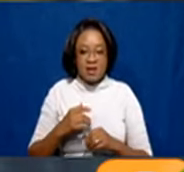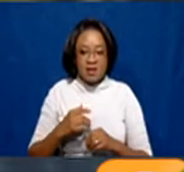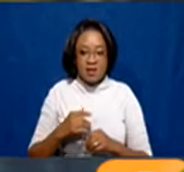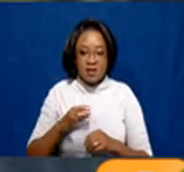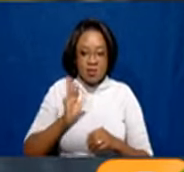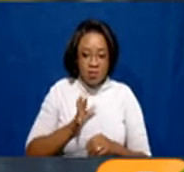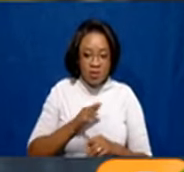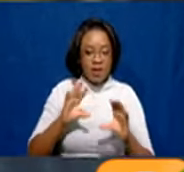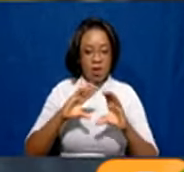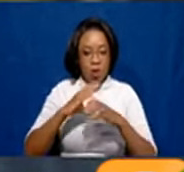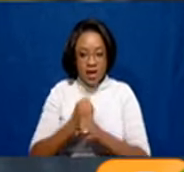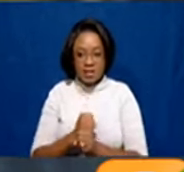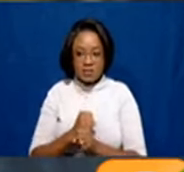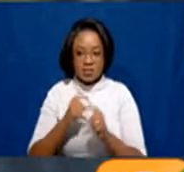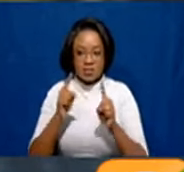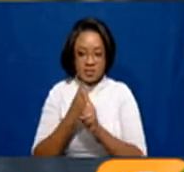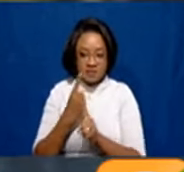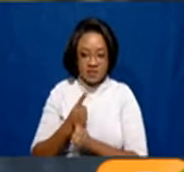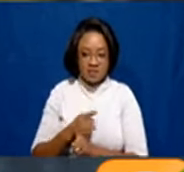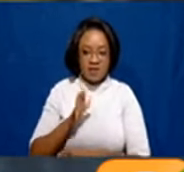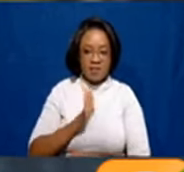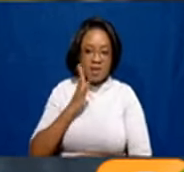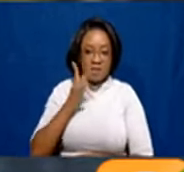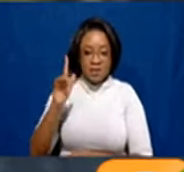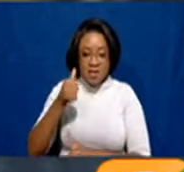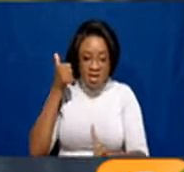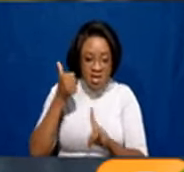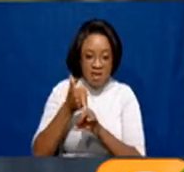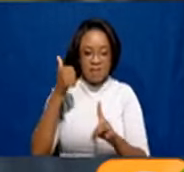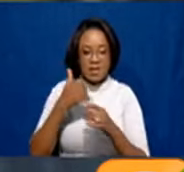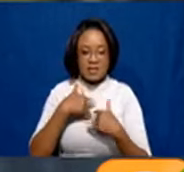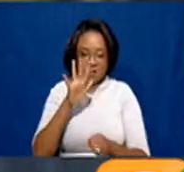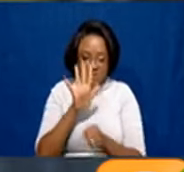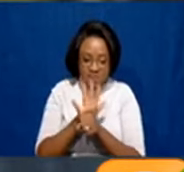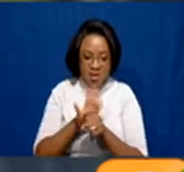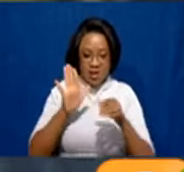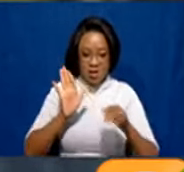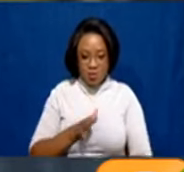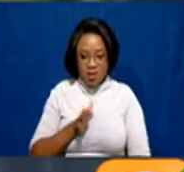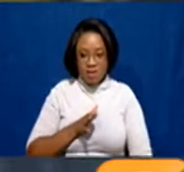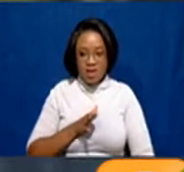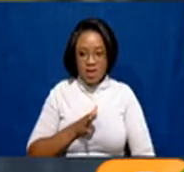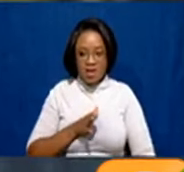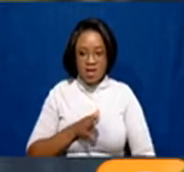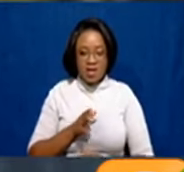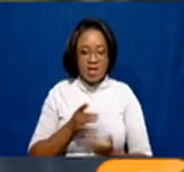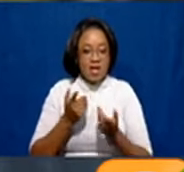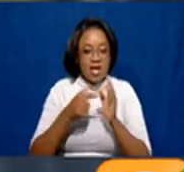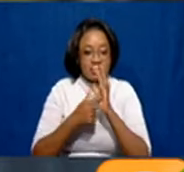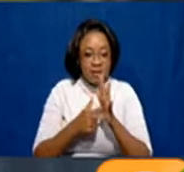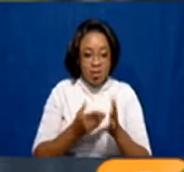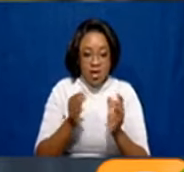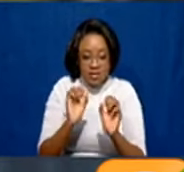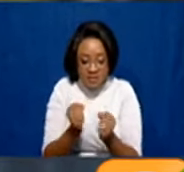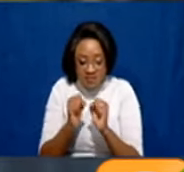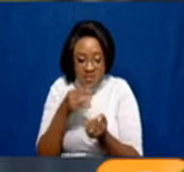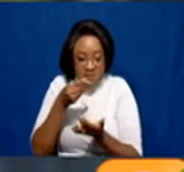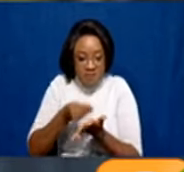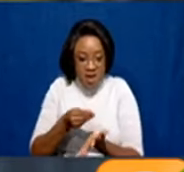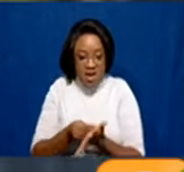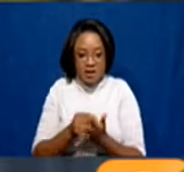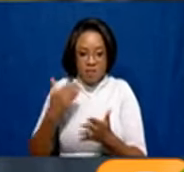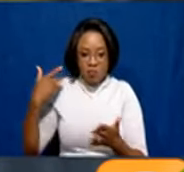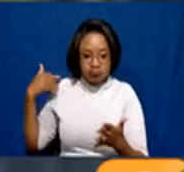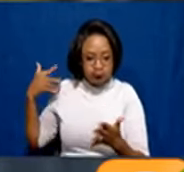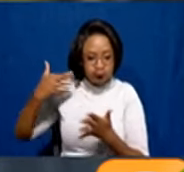Women organization, which my mother runs, and seeing how she's impacted so many women through table banking for the past 20 plus